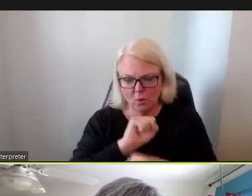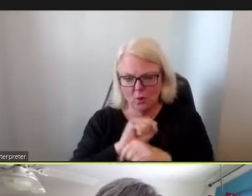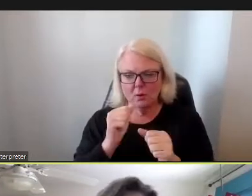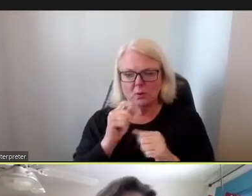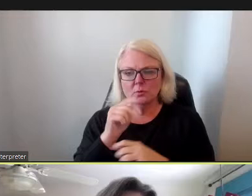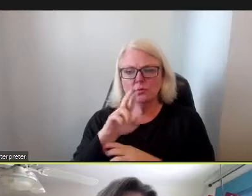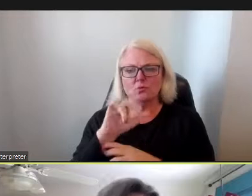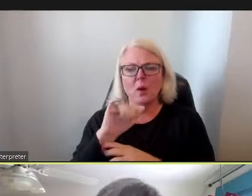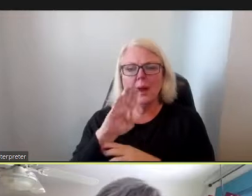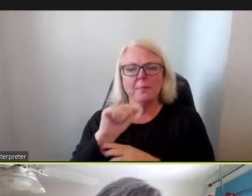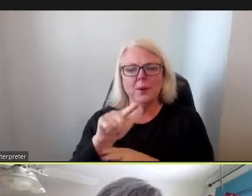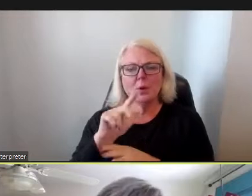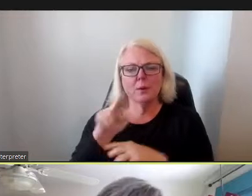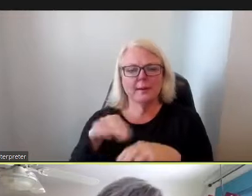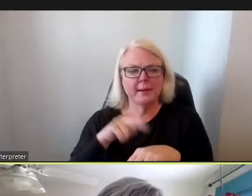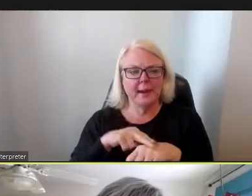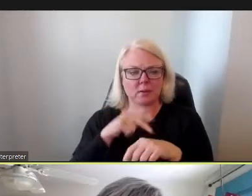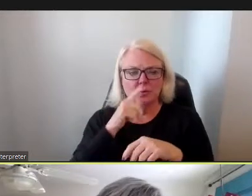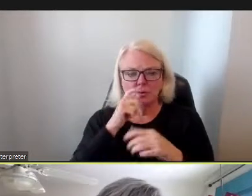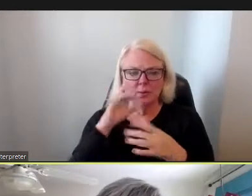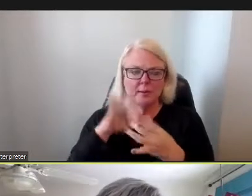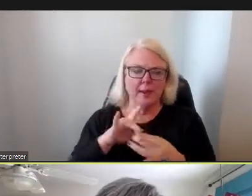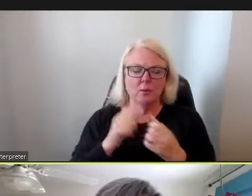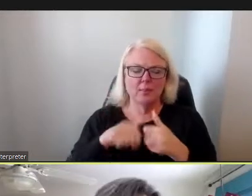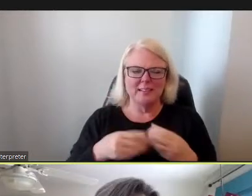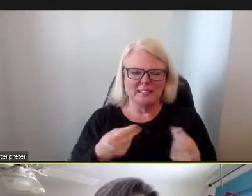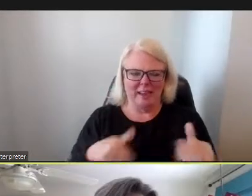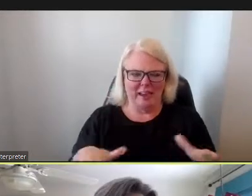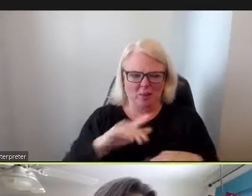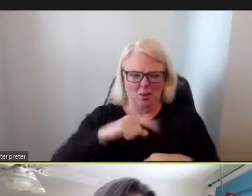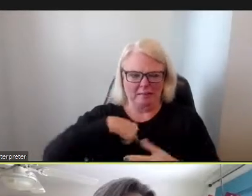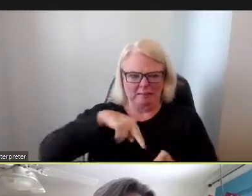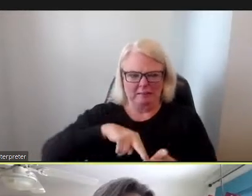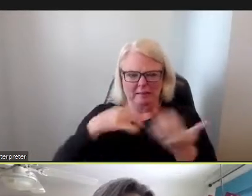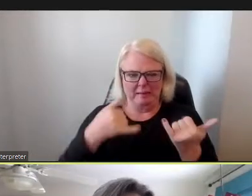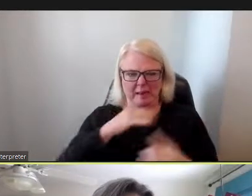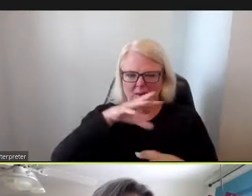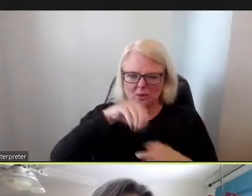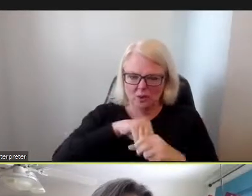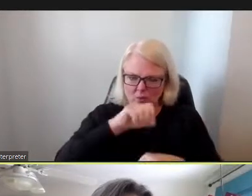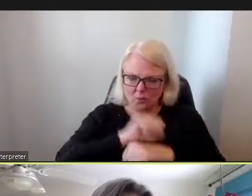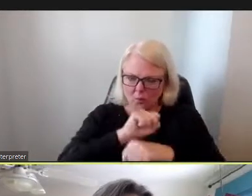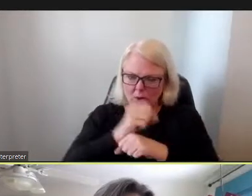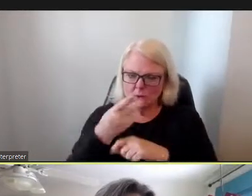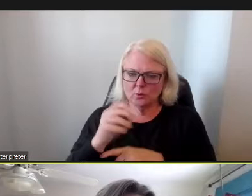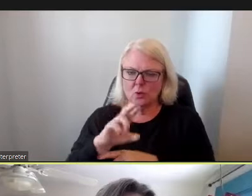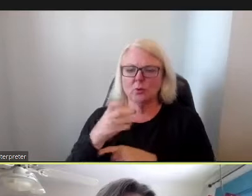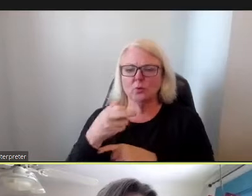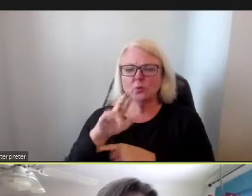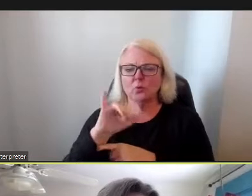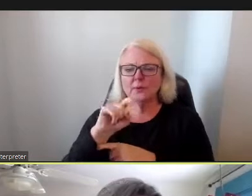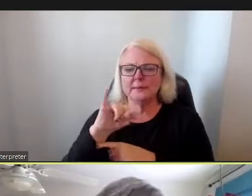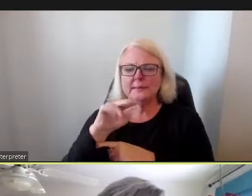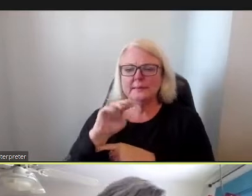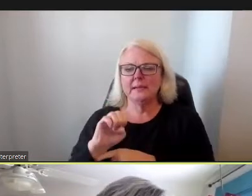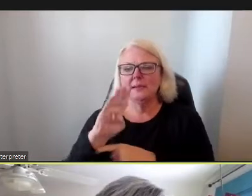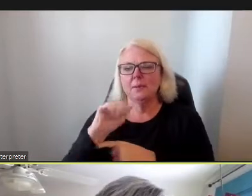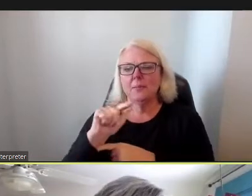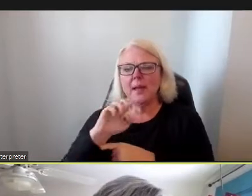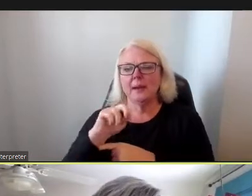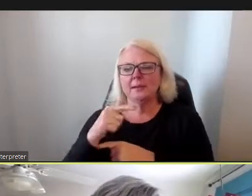to the land that I'm standing on right now. This includes the work of Dr. Christine Ballingy